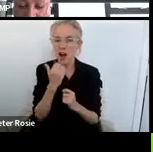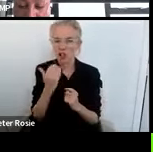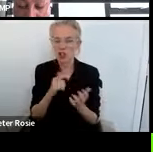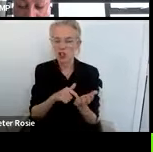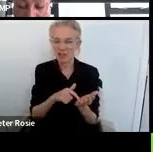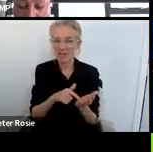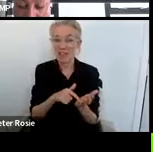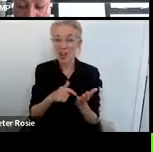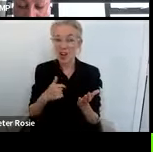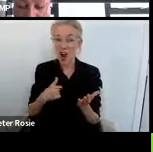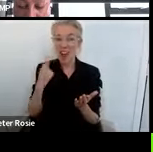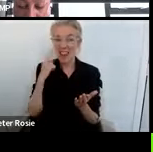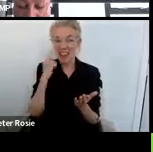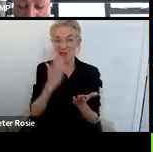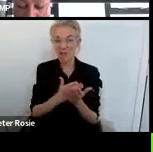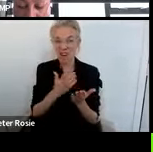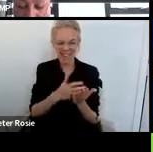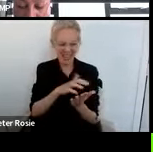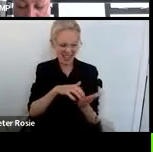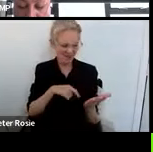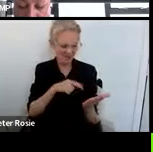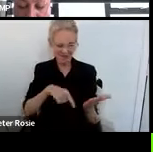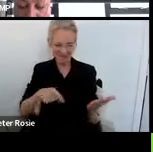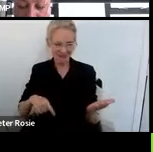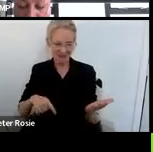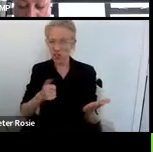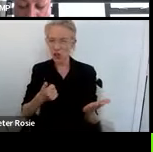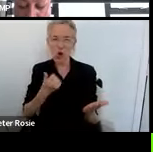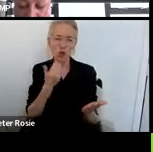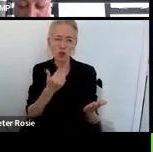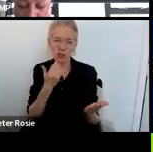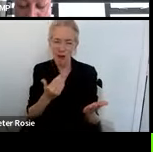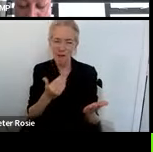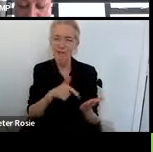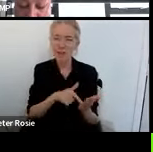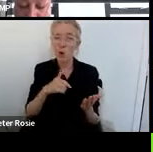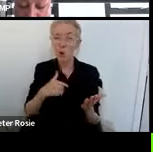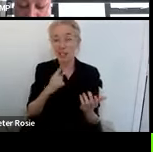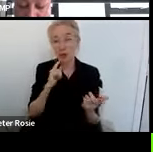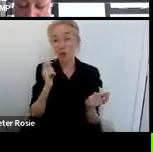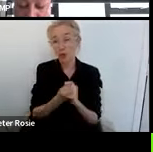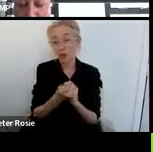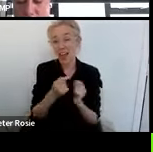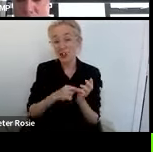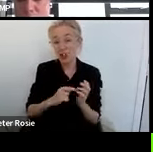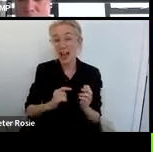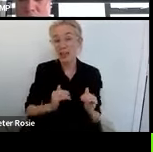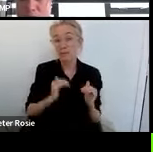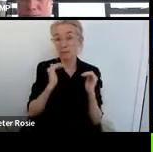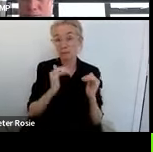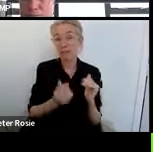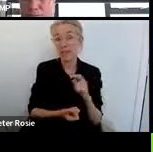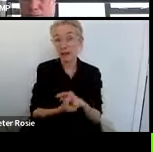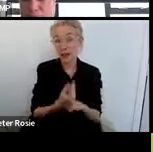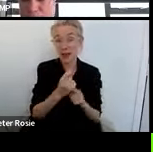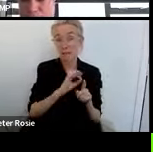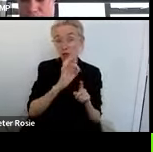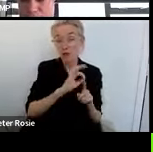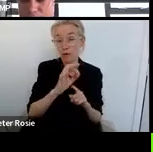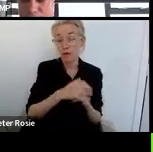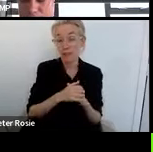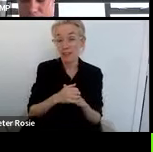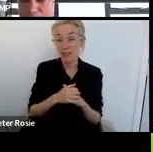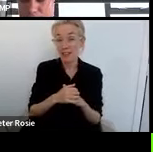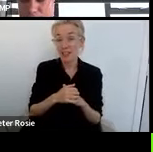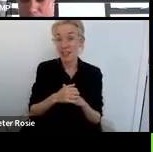is pathetic, and we really do need to make some changes to it. This is a real opportunity to get it right. I think